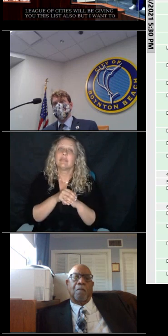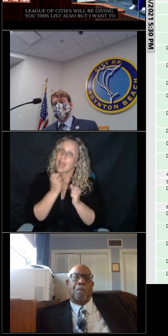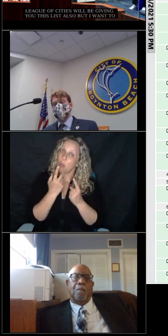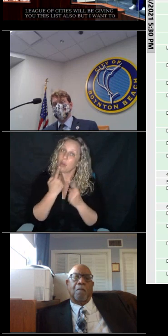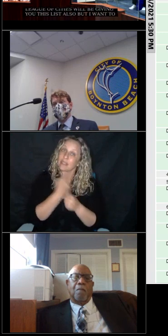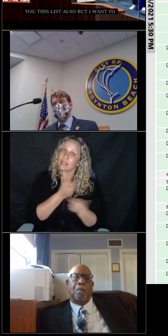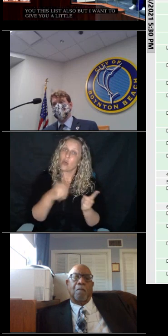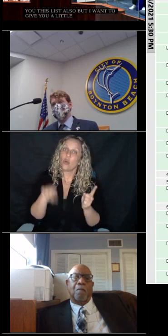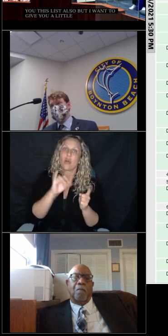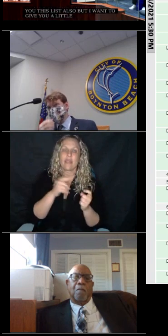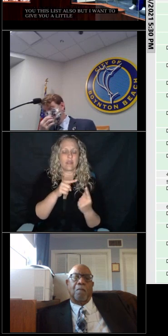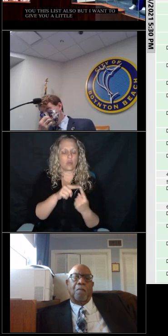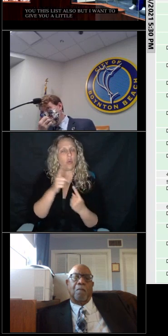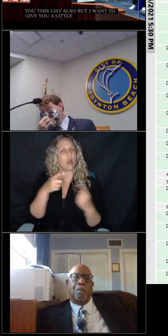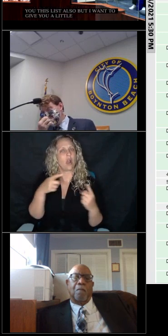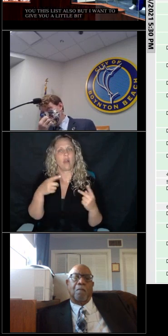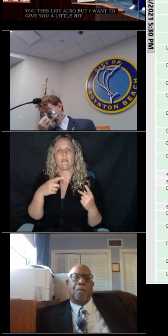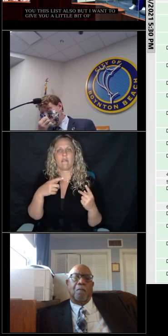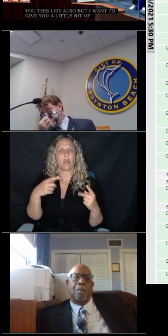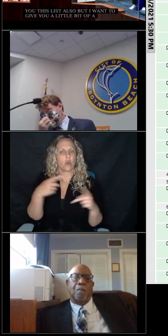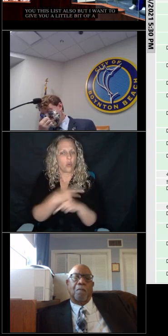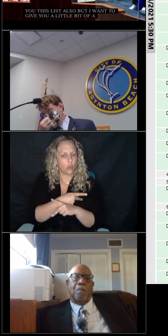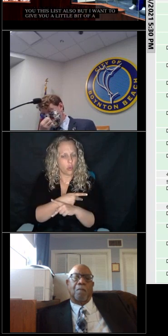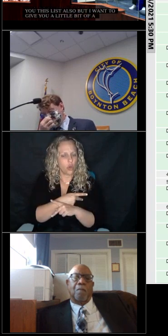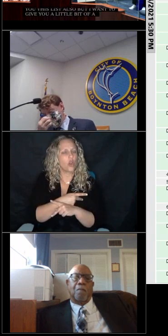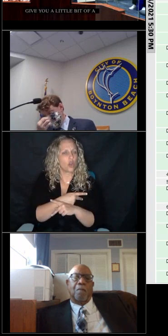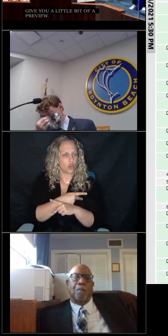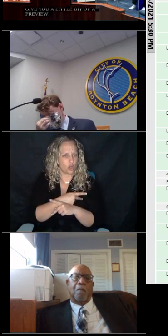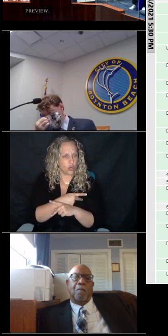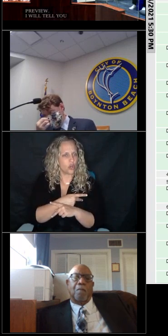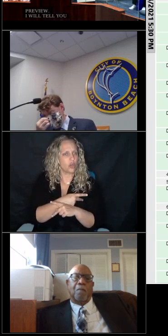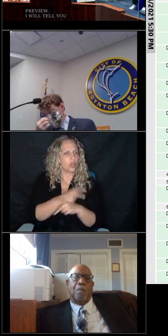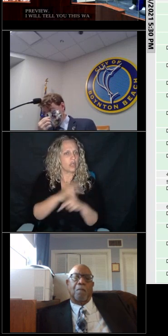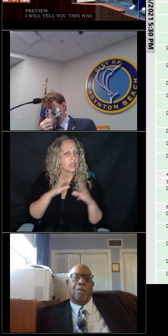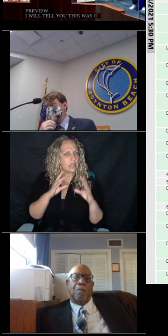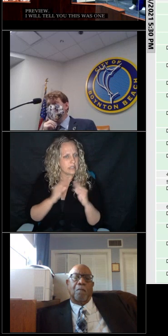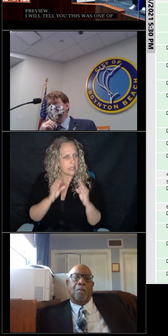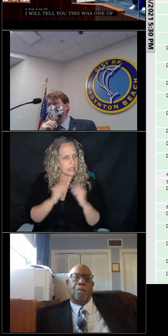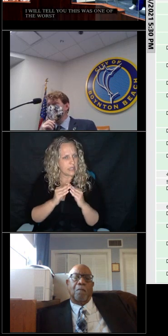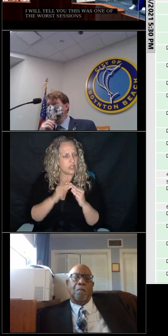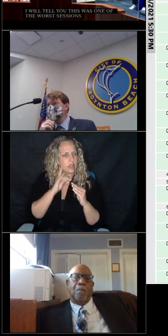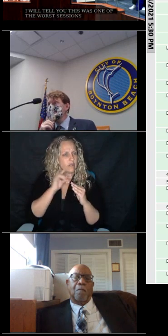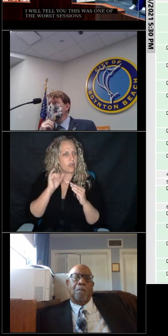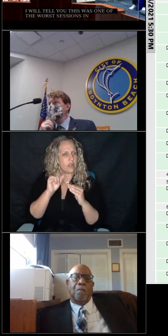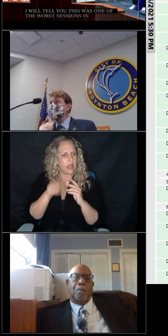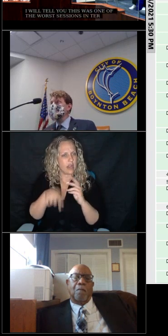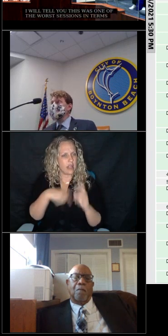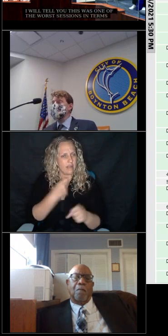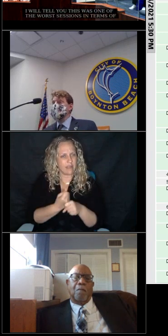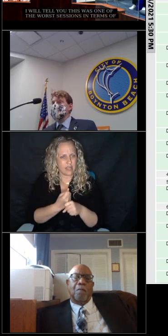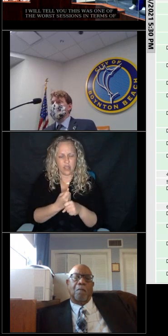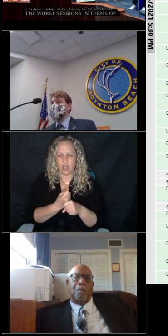you that this was one of the worst sessions in terms of preemption that in my 11 years. And I've heard that from a lot of